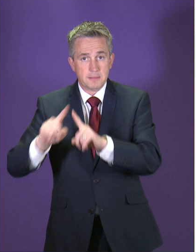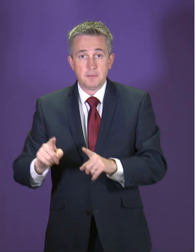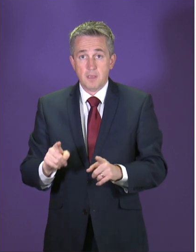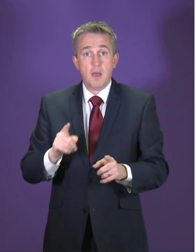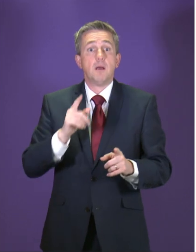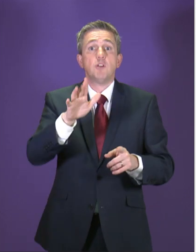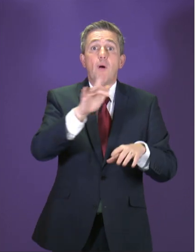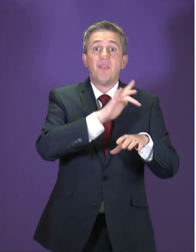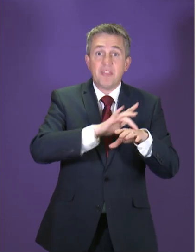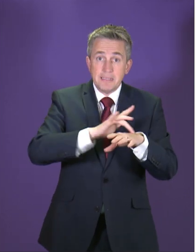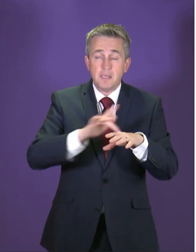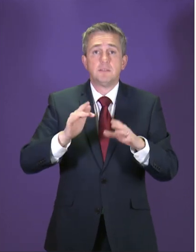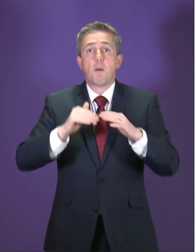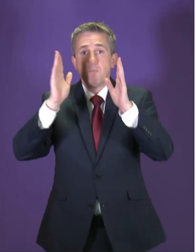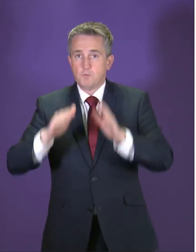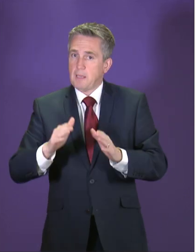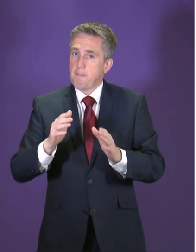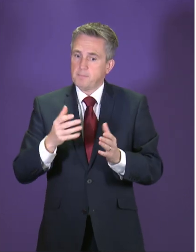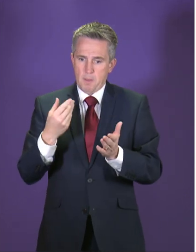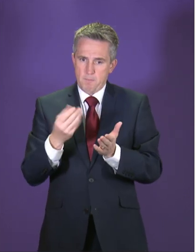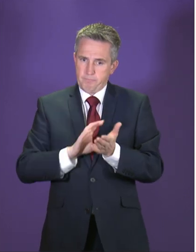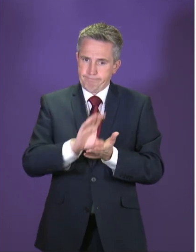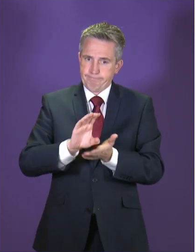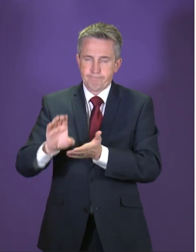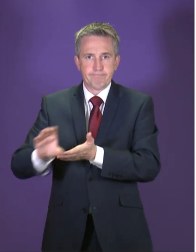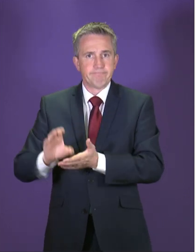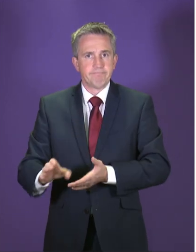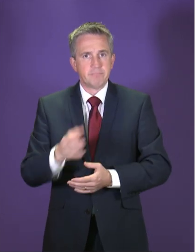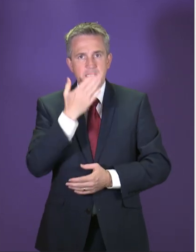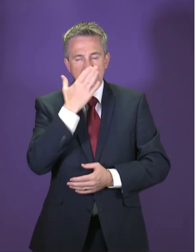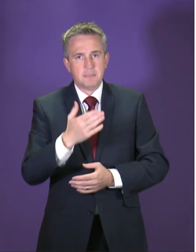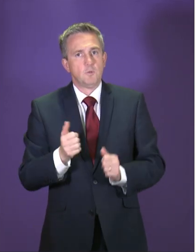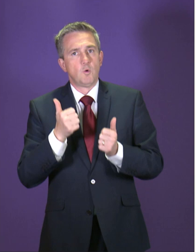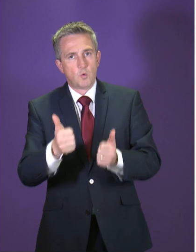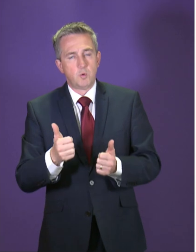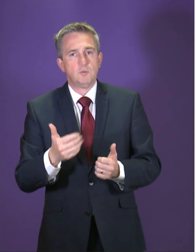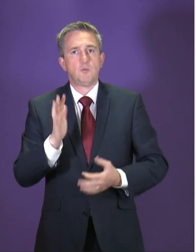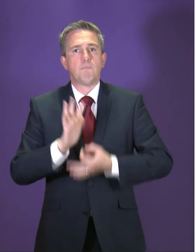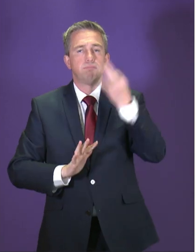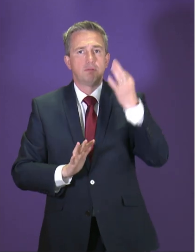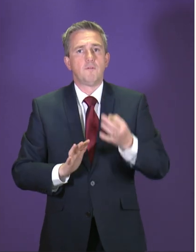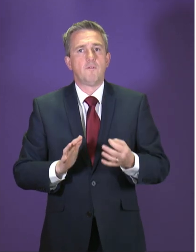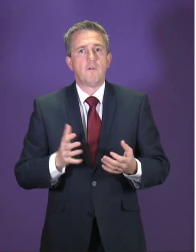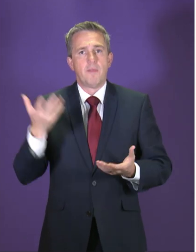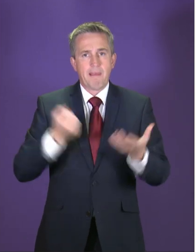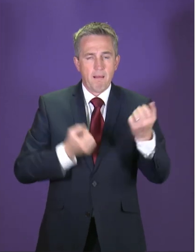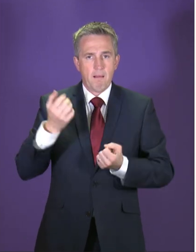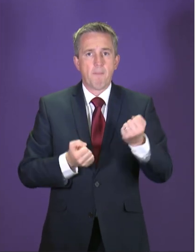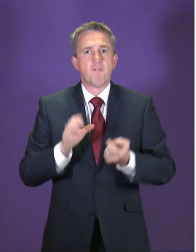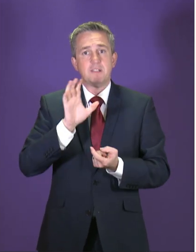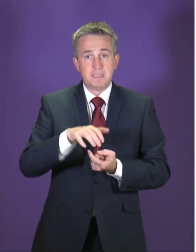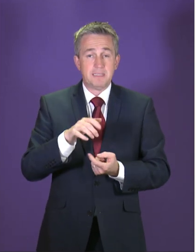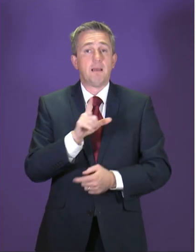theaters seems obviously good for a city or a nation's balance sheet. Such investment attracts